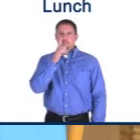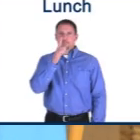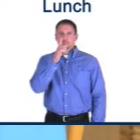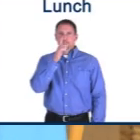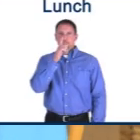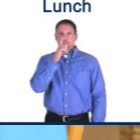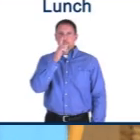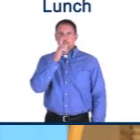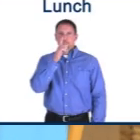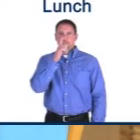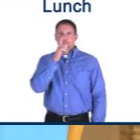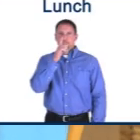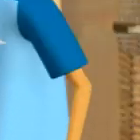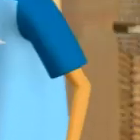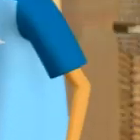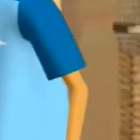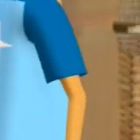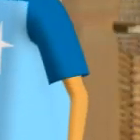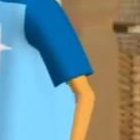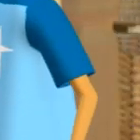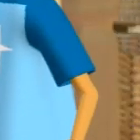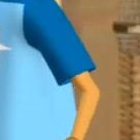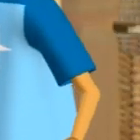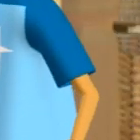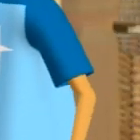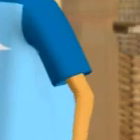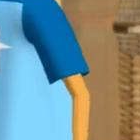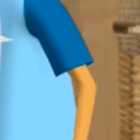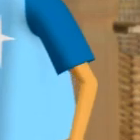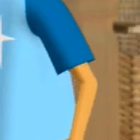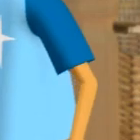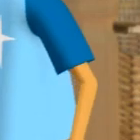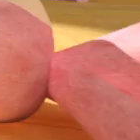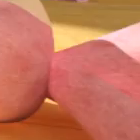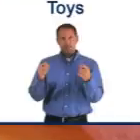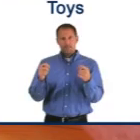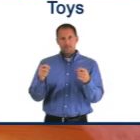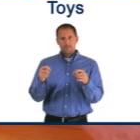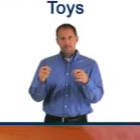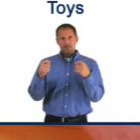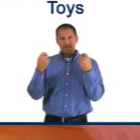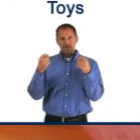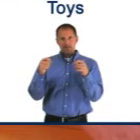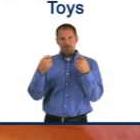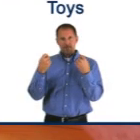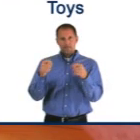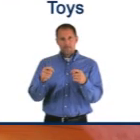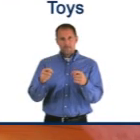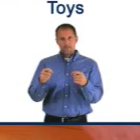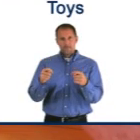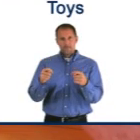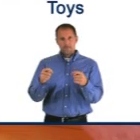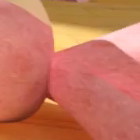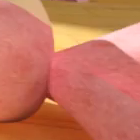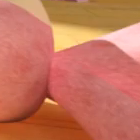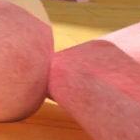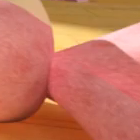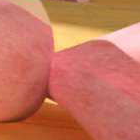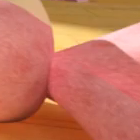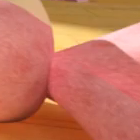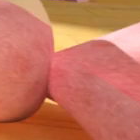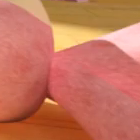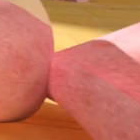my mom, and then we can race when we get back. Wait, Maria. Your mom said to put the toys away. Oh, that's okay. We